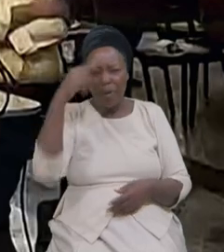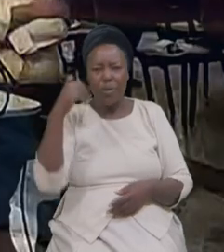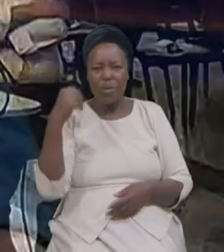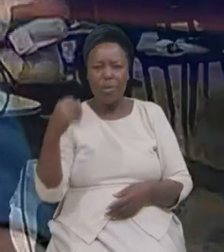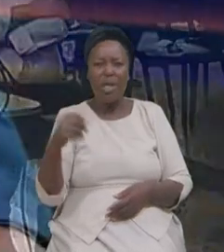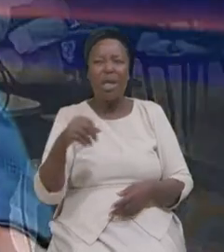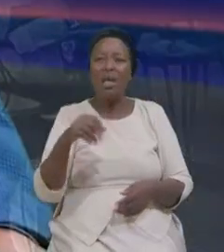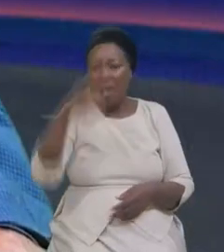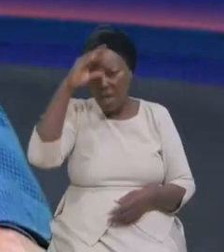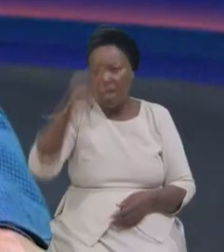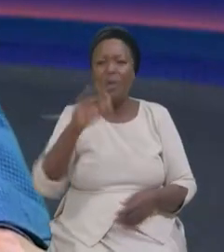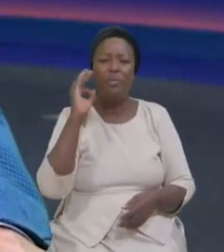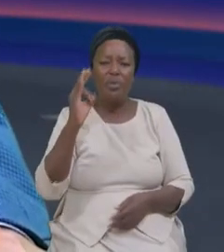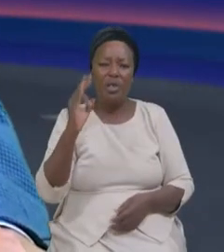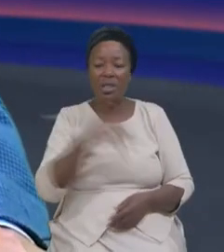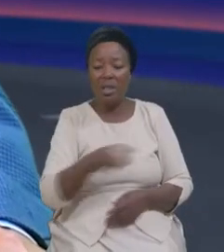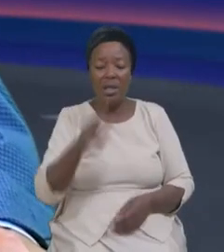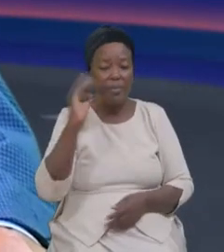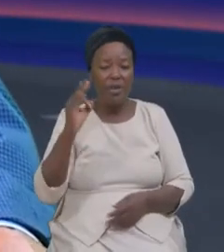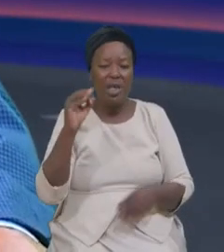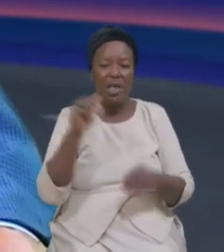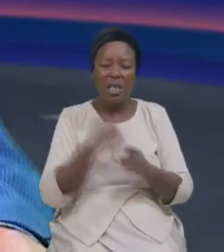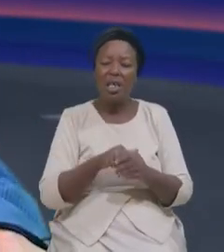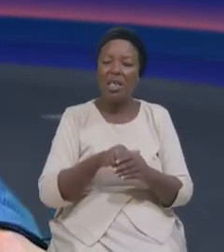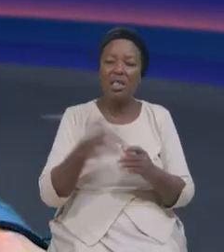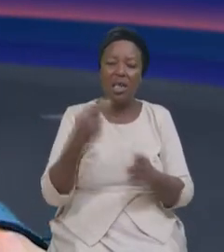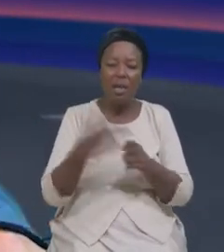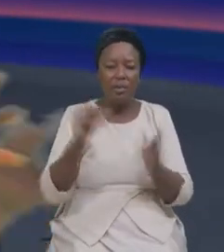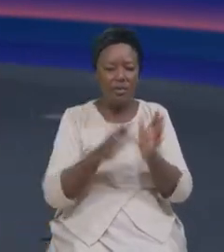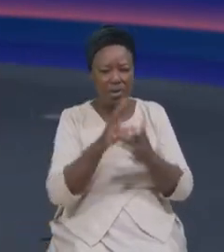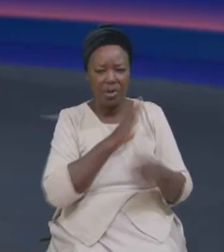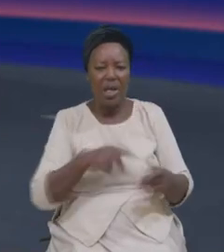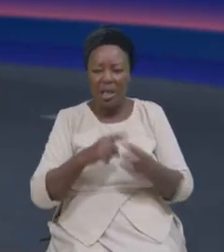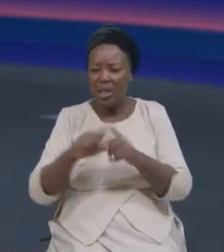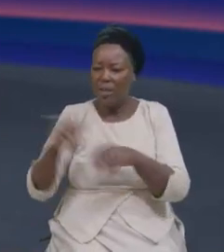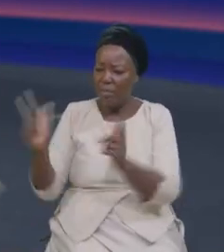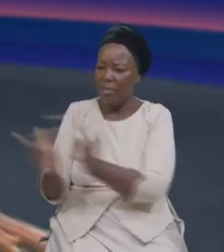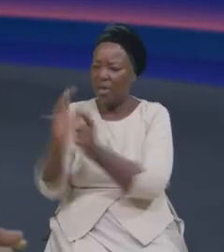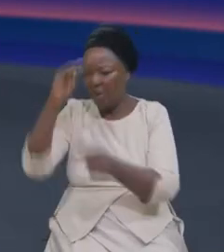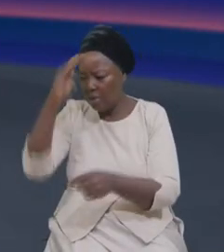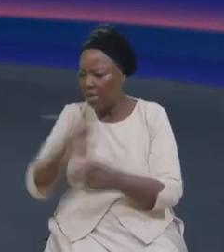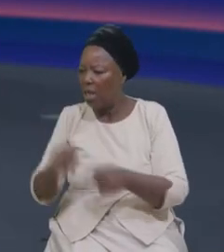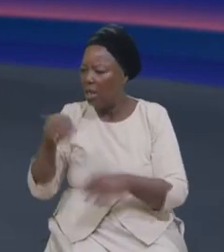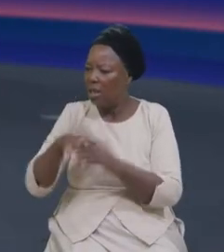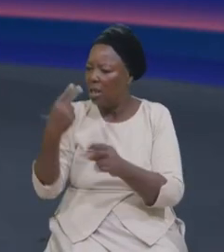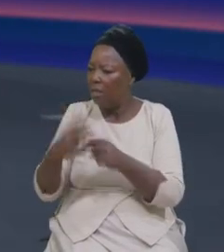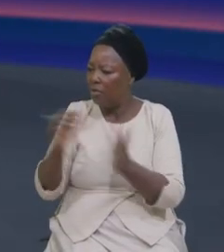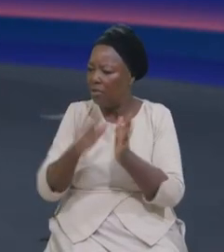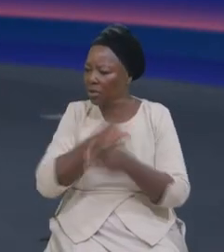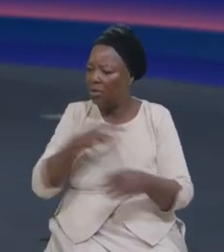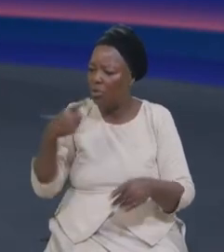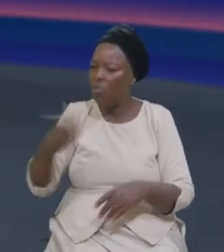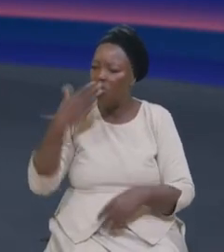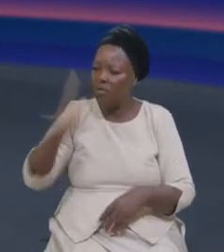of Jesus, come out of her. And the devil came out. They were angry, and then he took them and put them in the prison. They